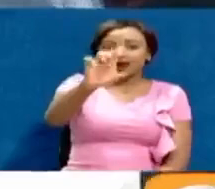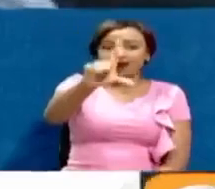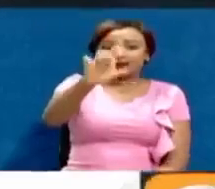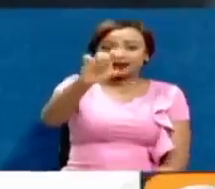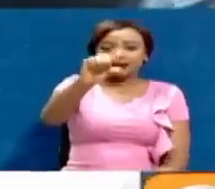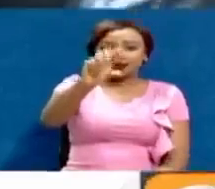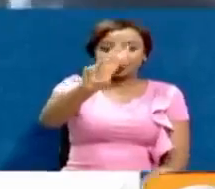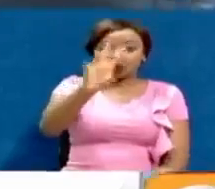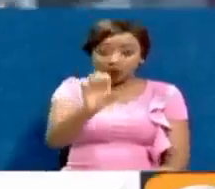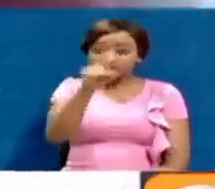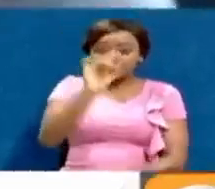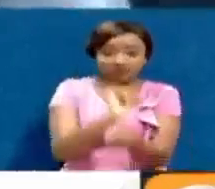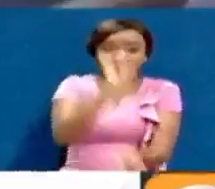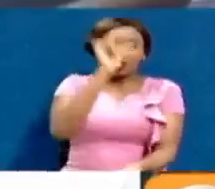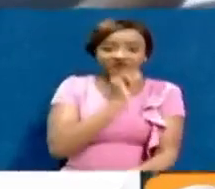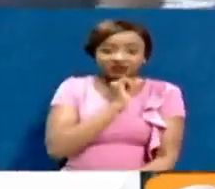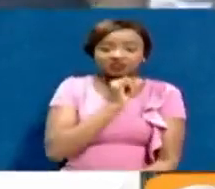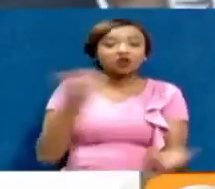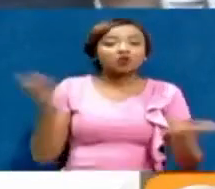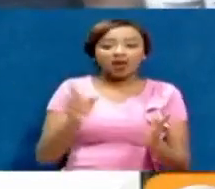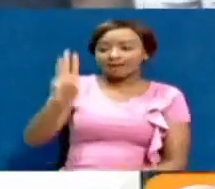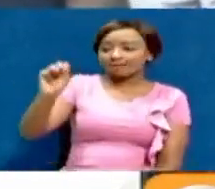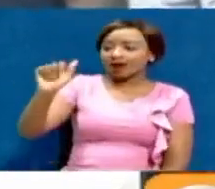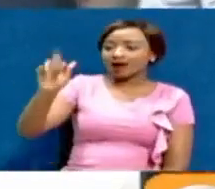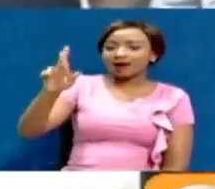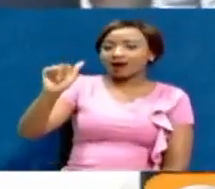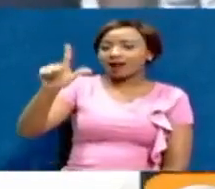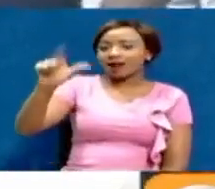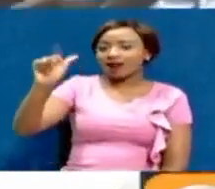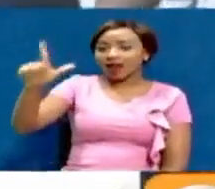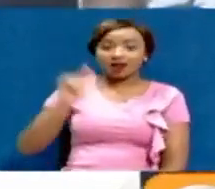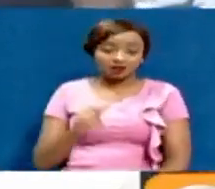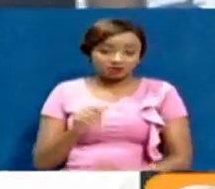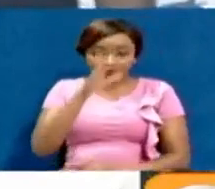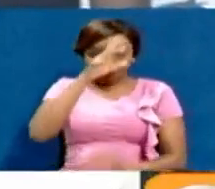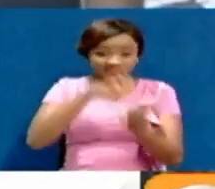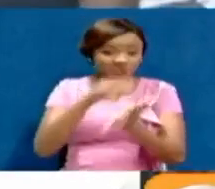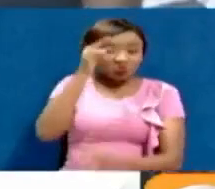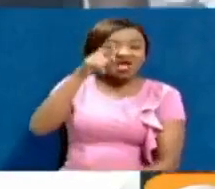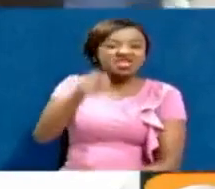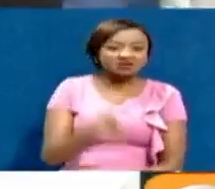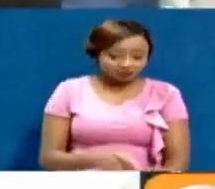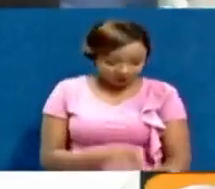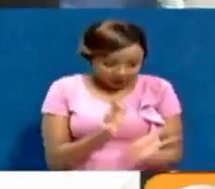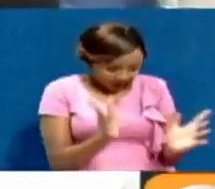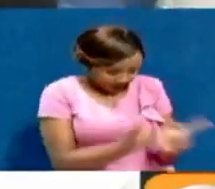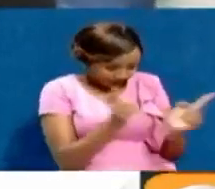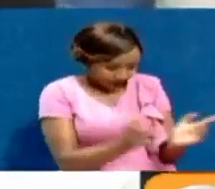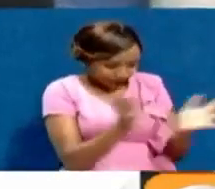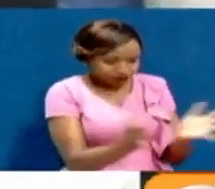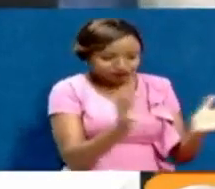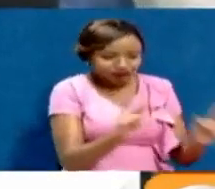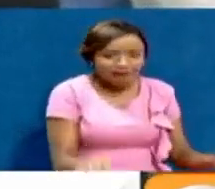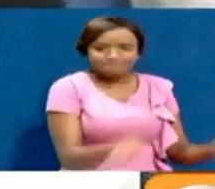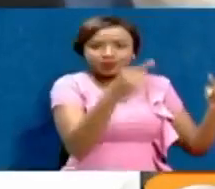after being questioned for over 2 hours at the Maralal police station for allegedly fueling interclan conflict in